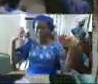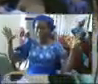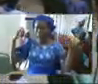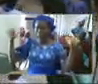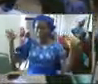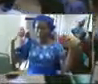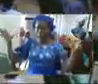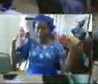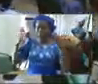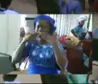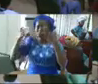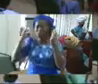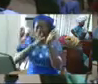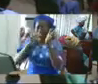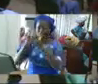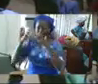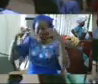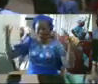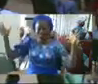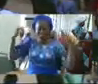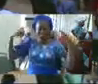Thank you, Jesus.